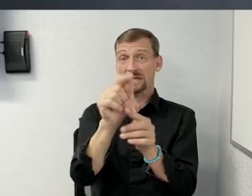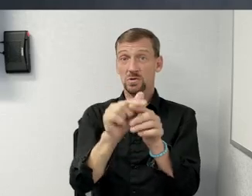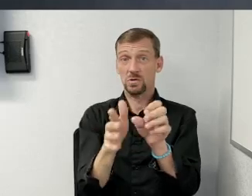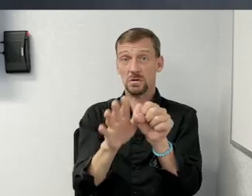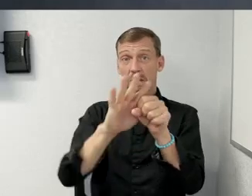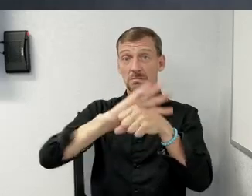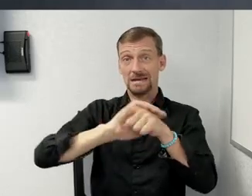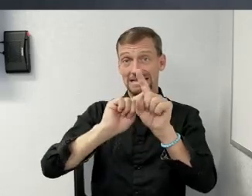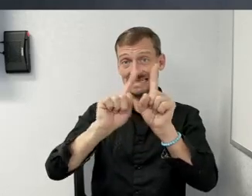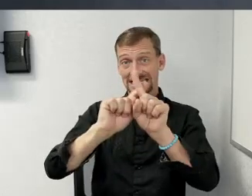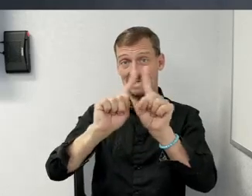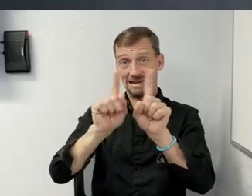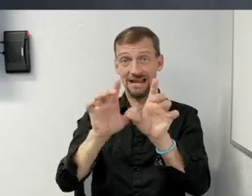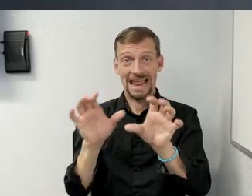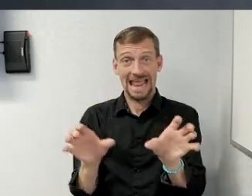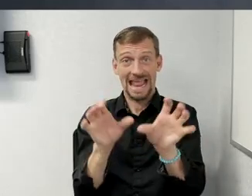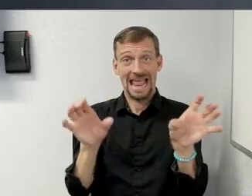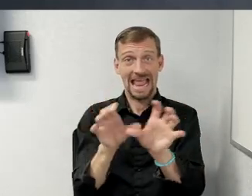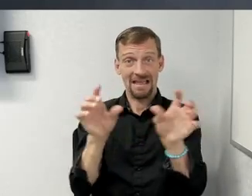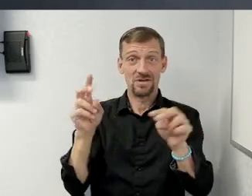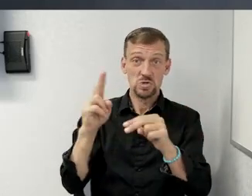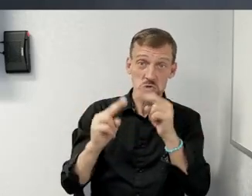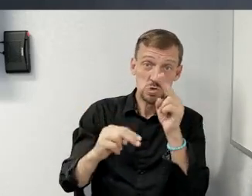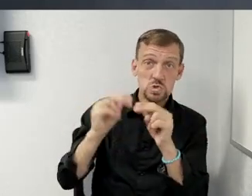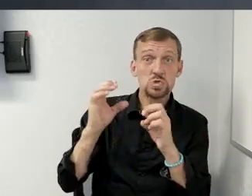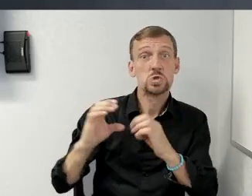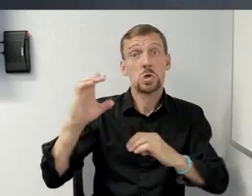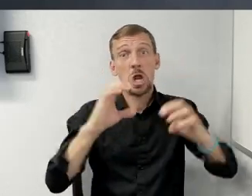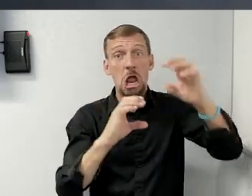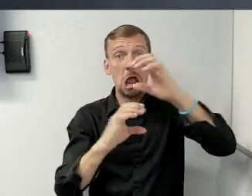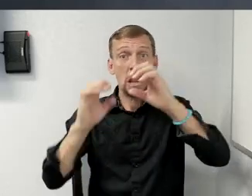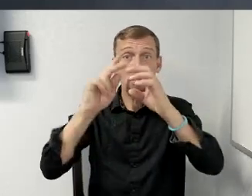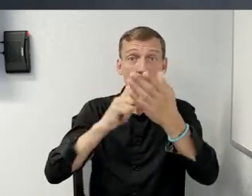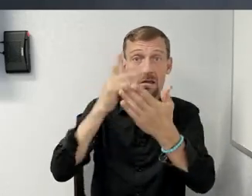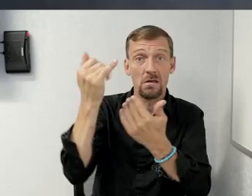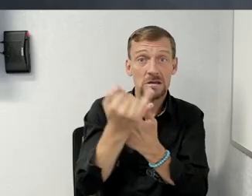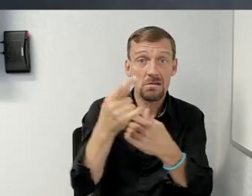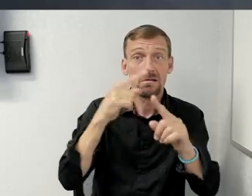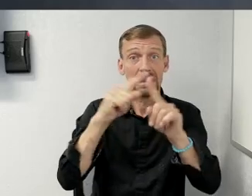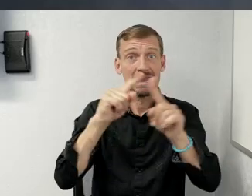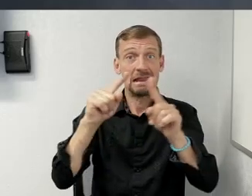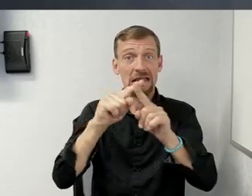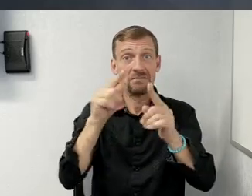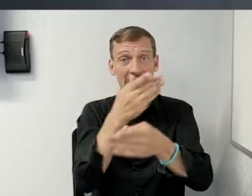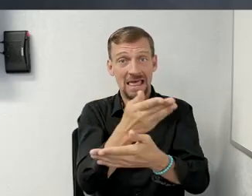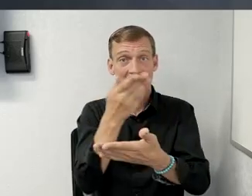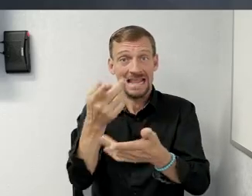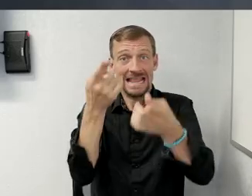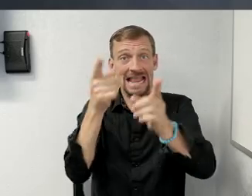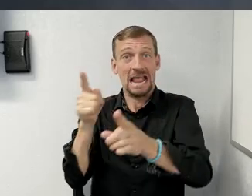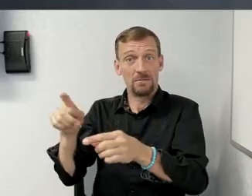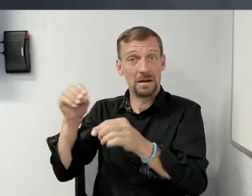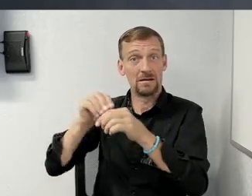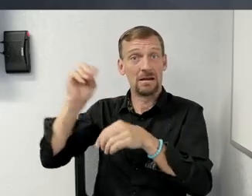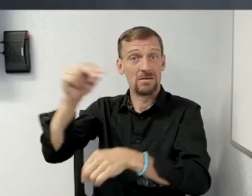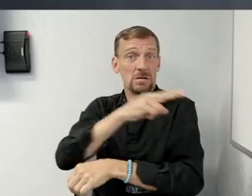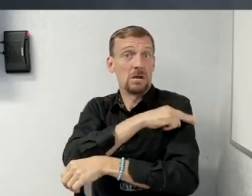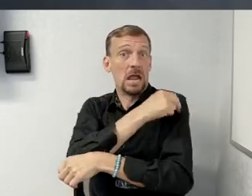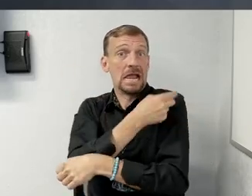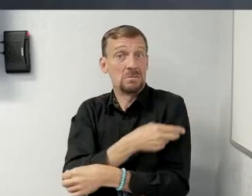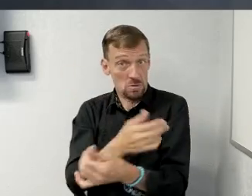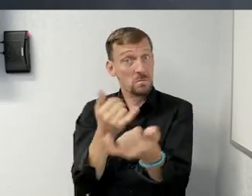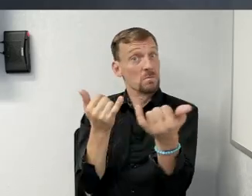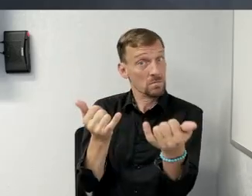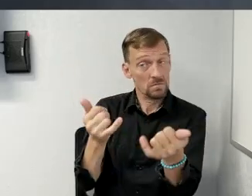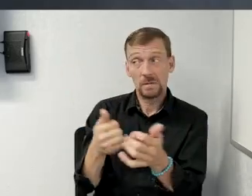a multitude of different activities, construction projects, different initiatives that are going on at the medical center right